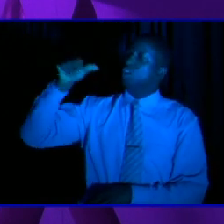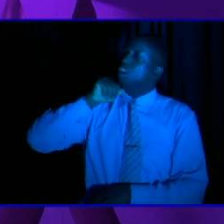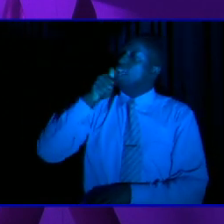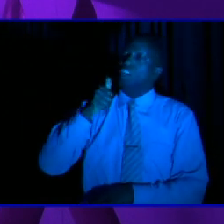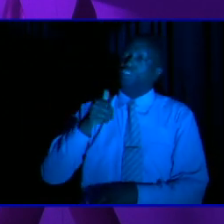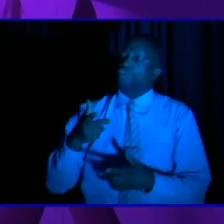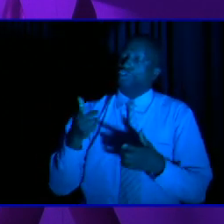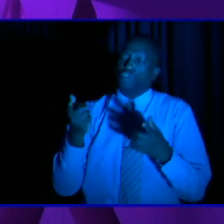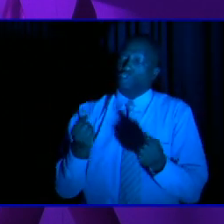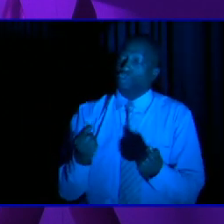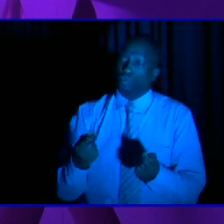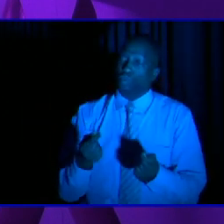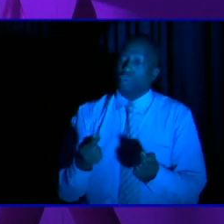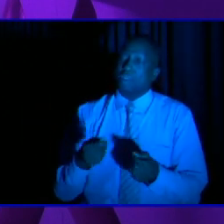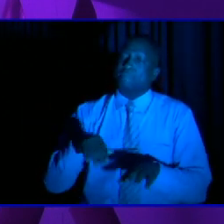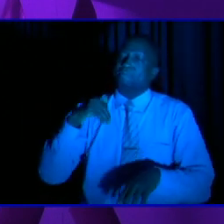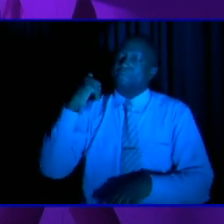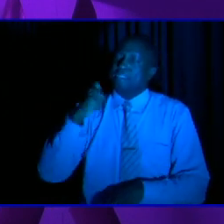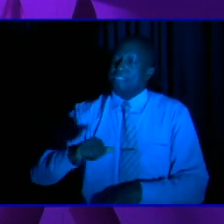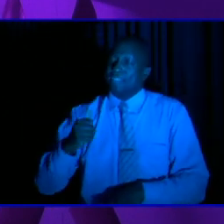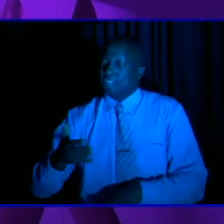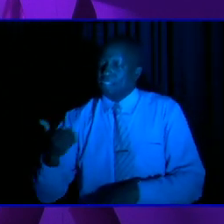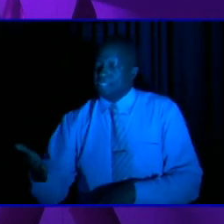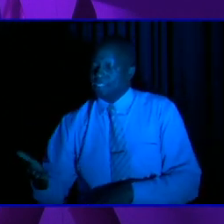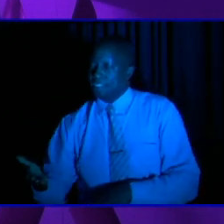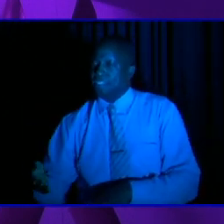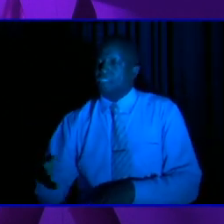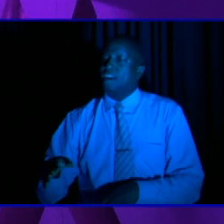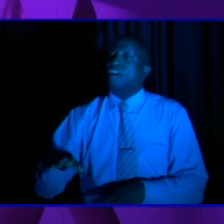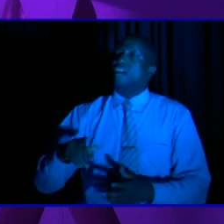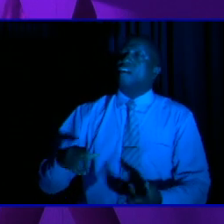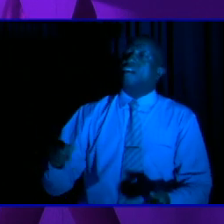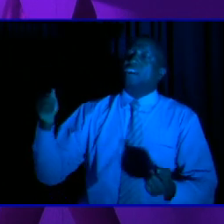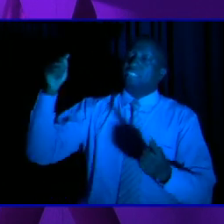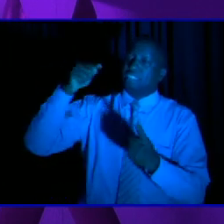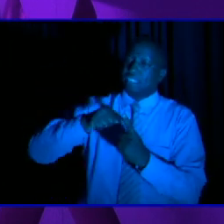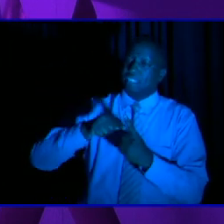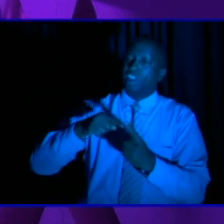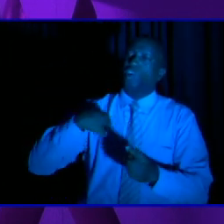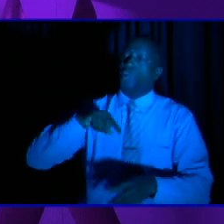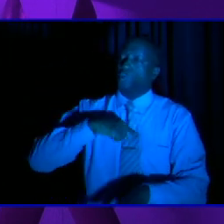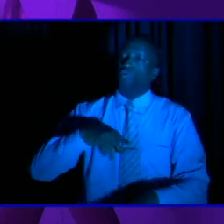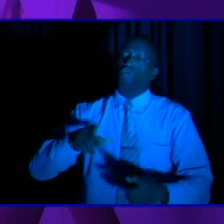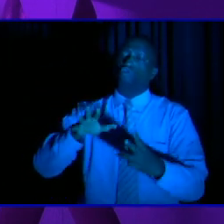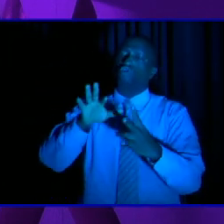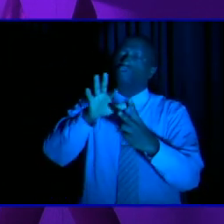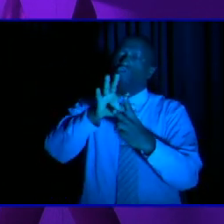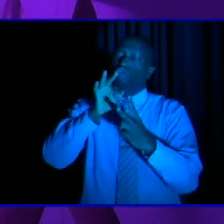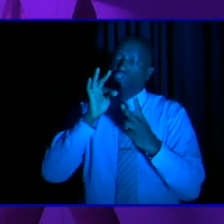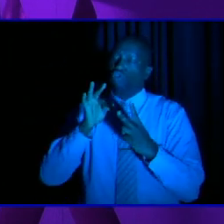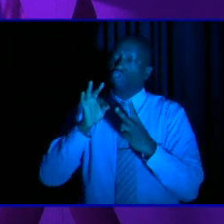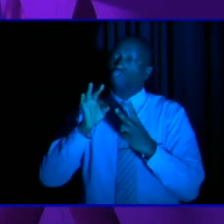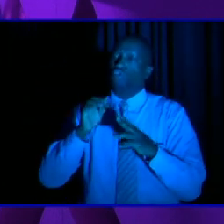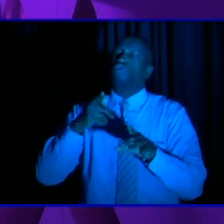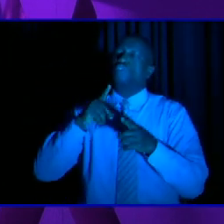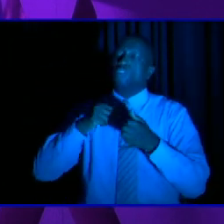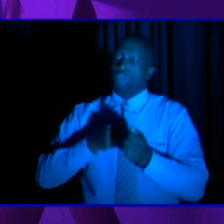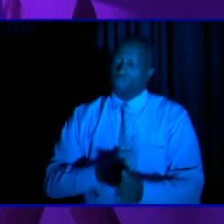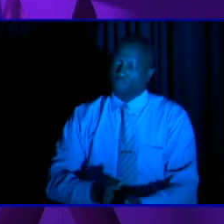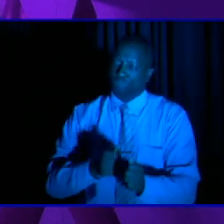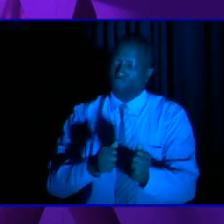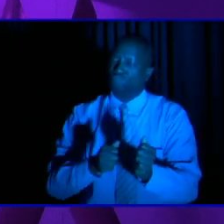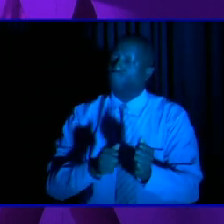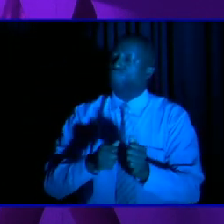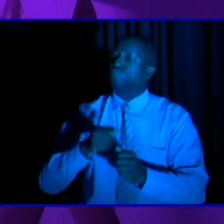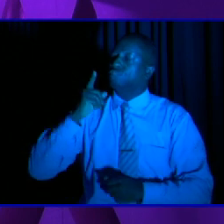for himself. You have left with us all the freedom of choice,